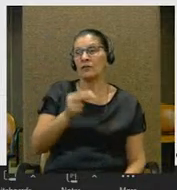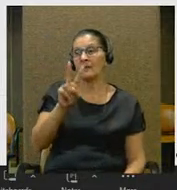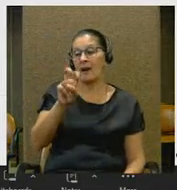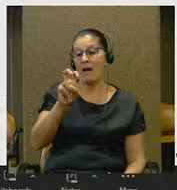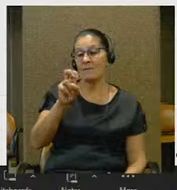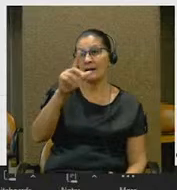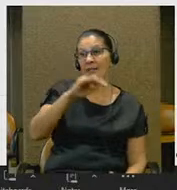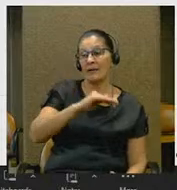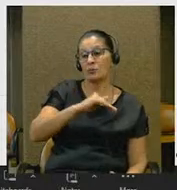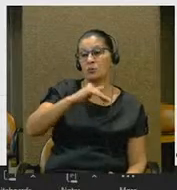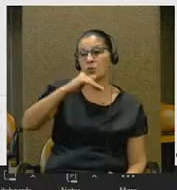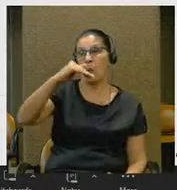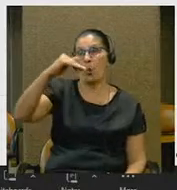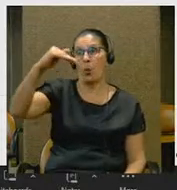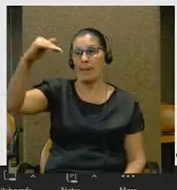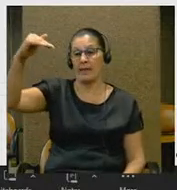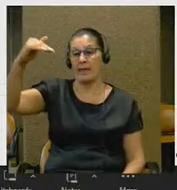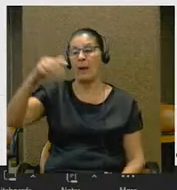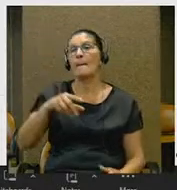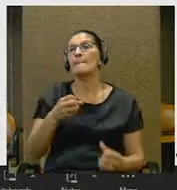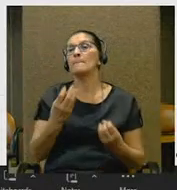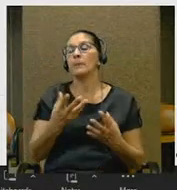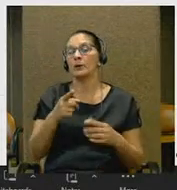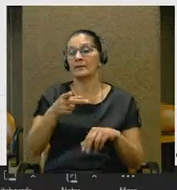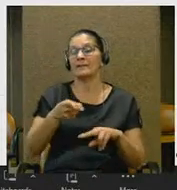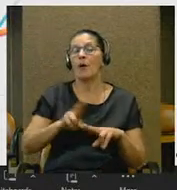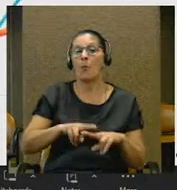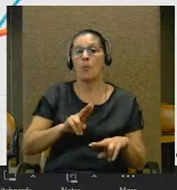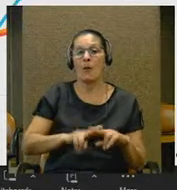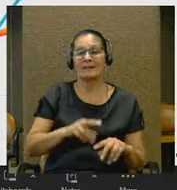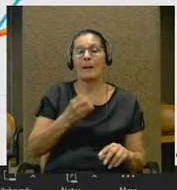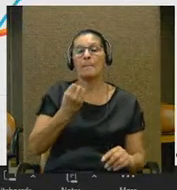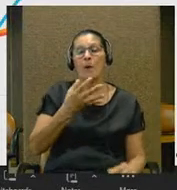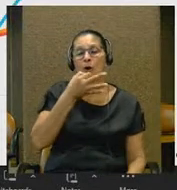or overdose deaths related to heroin. And then it was right around